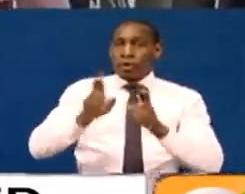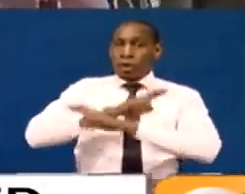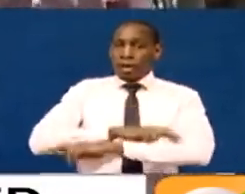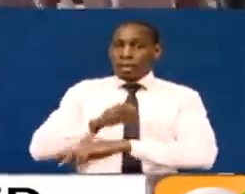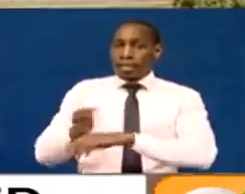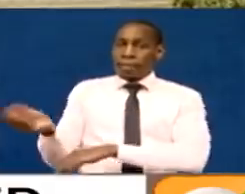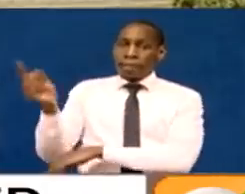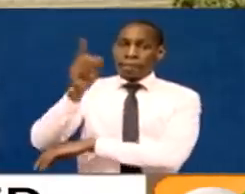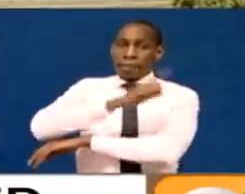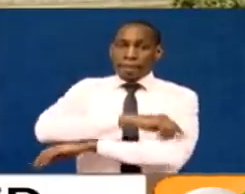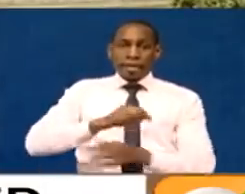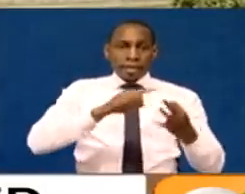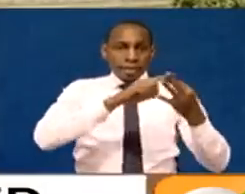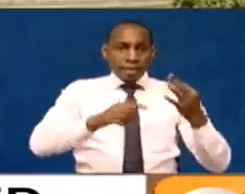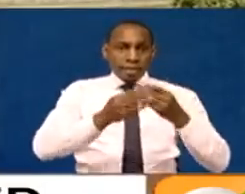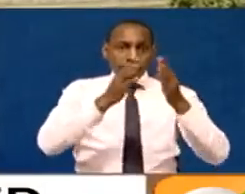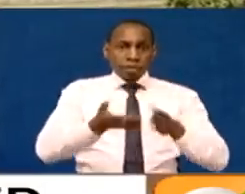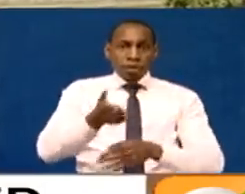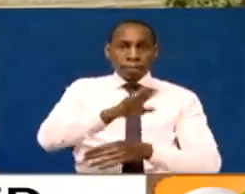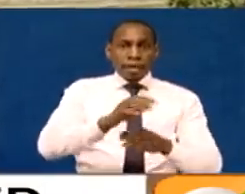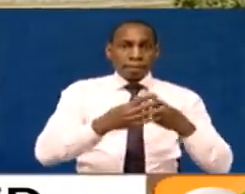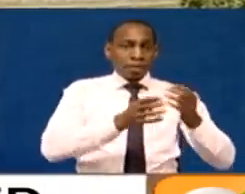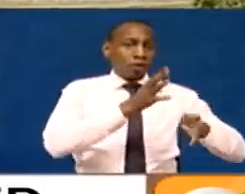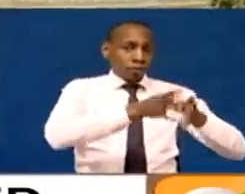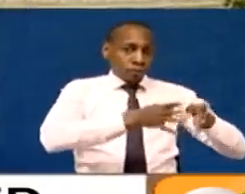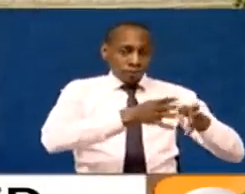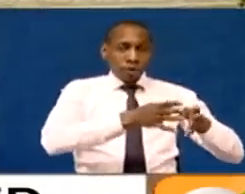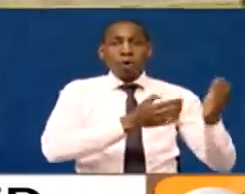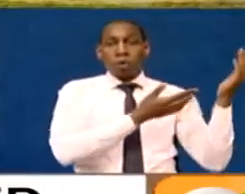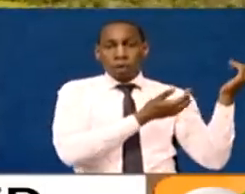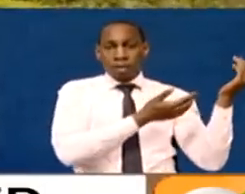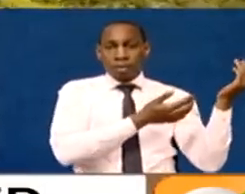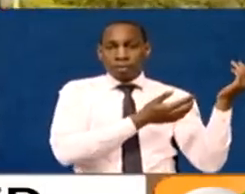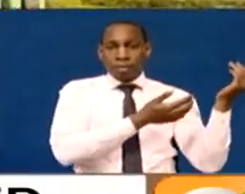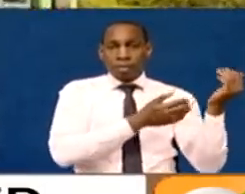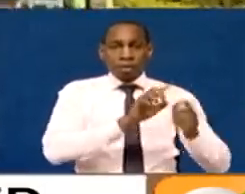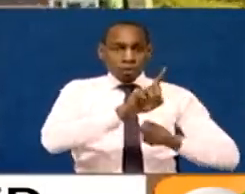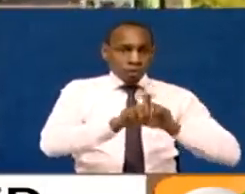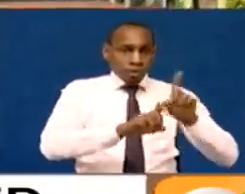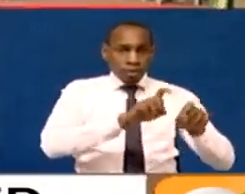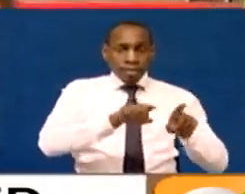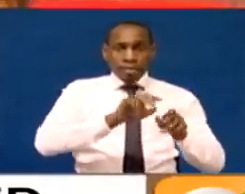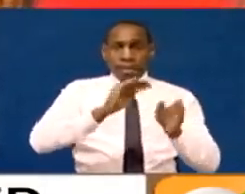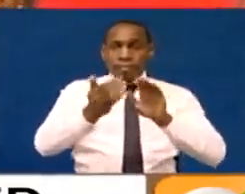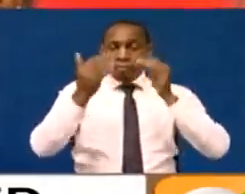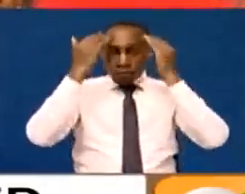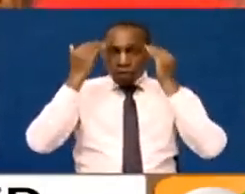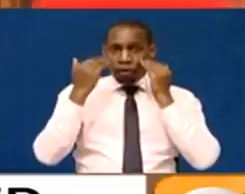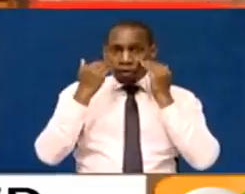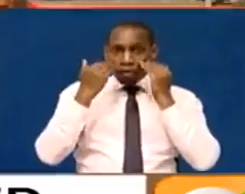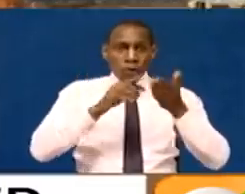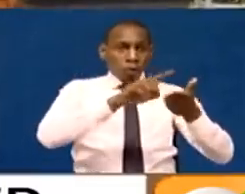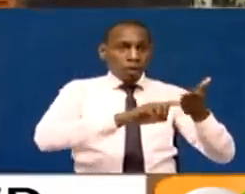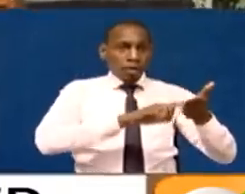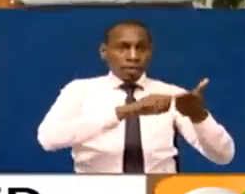resting during the day. The convicts currently at the Kamiti Maximum Prison are expected to be interrogated and presented before court to